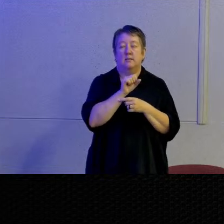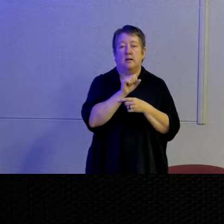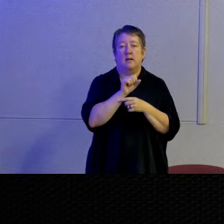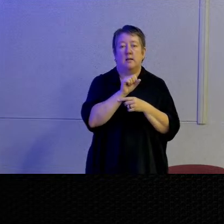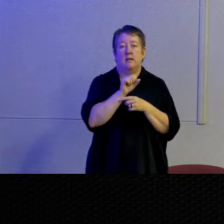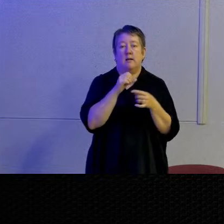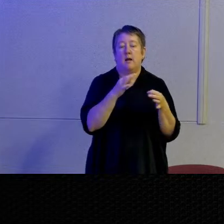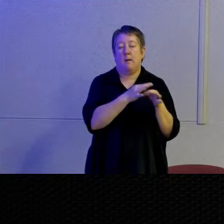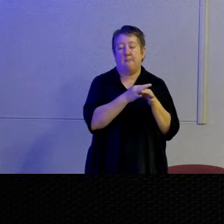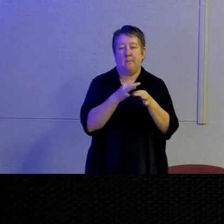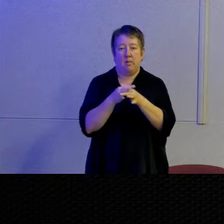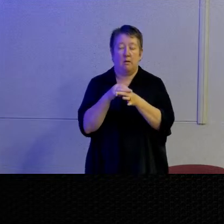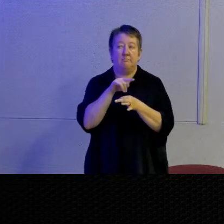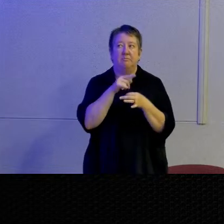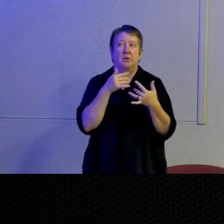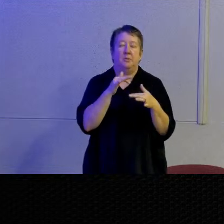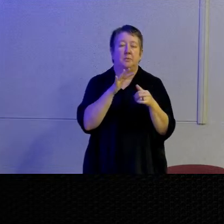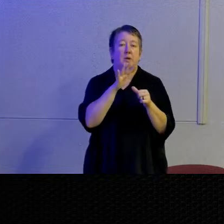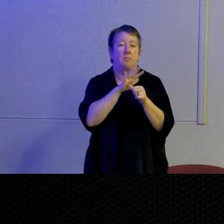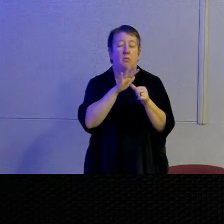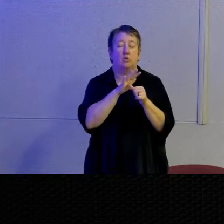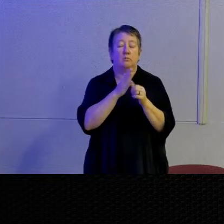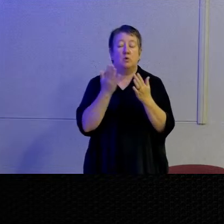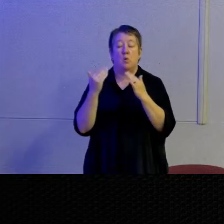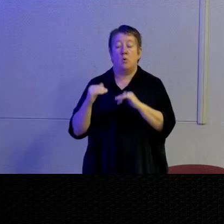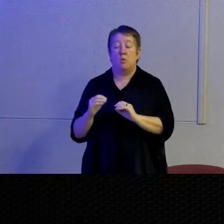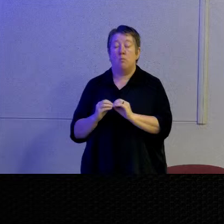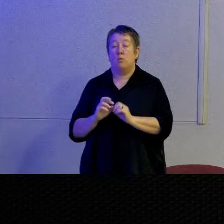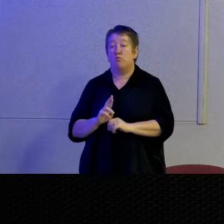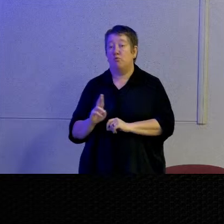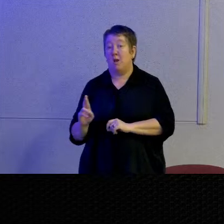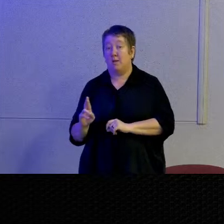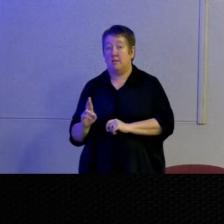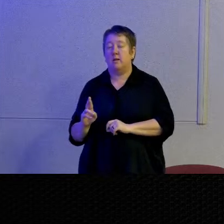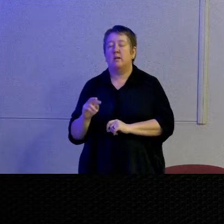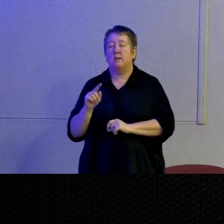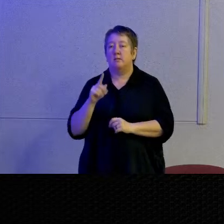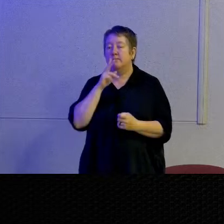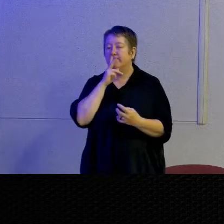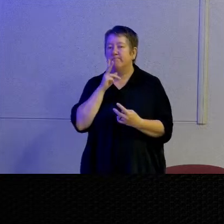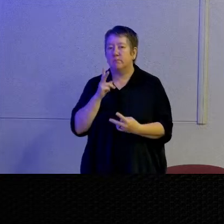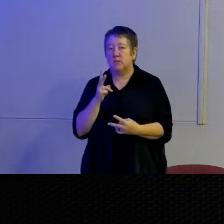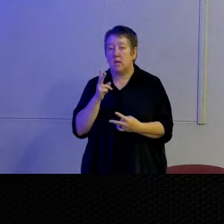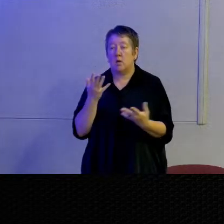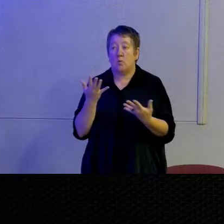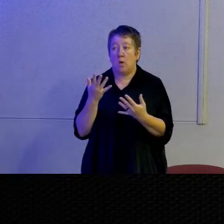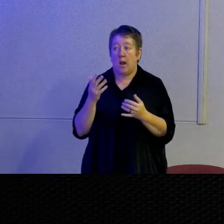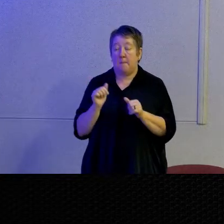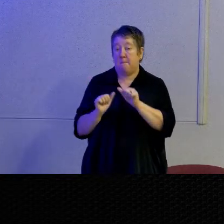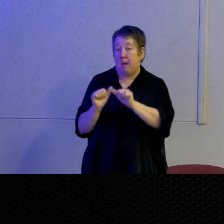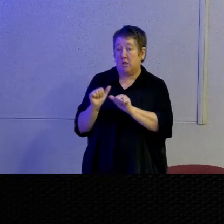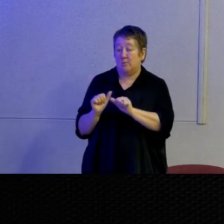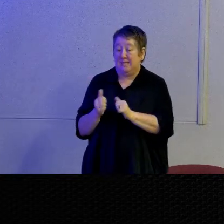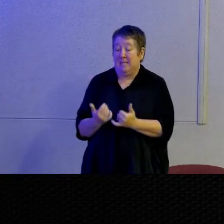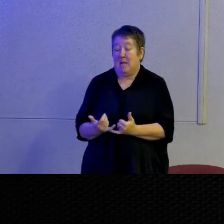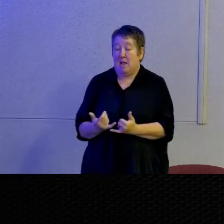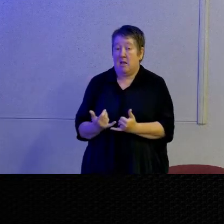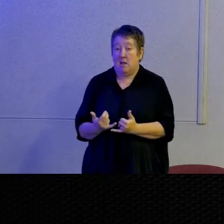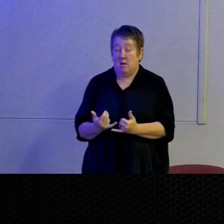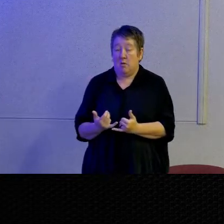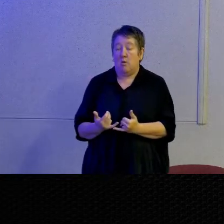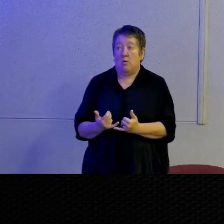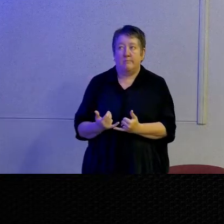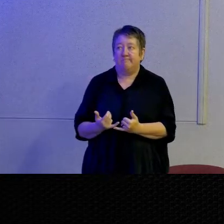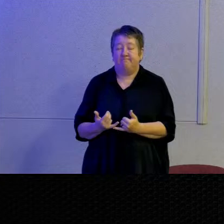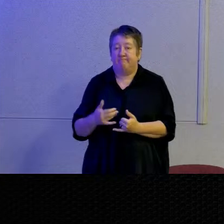important. So down the bottom right, you see where the measurements currently are. We